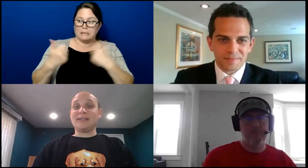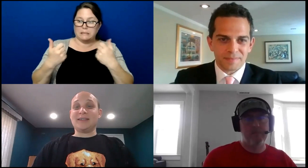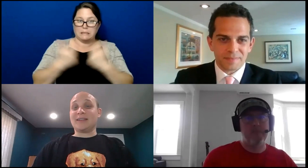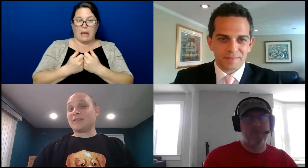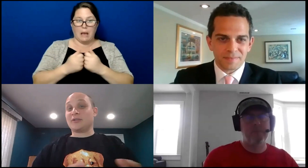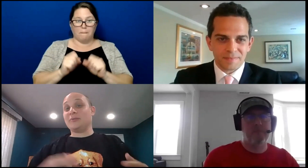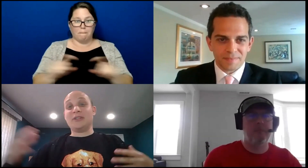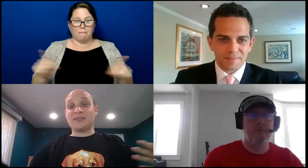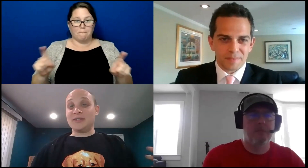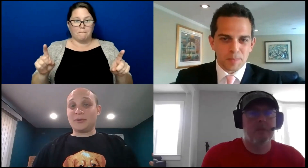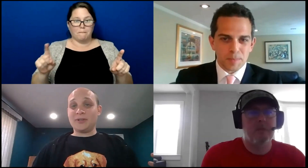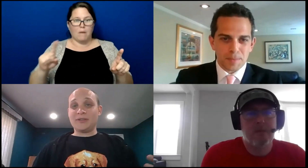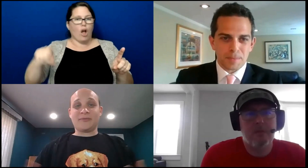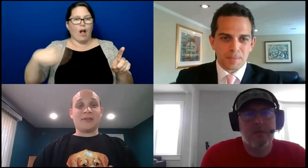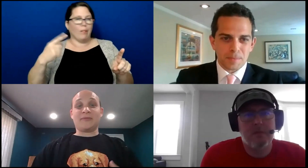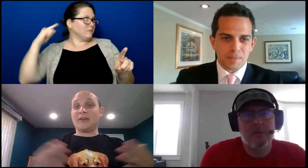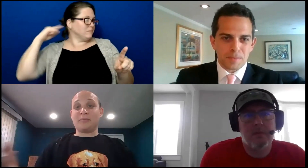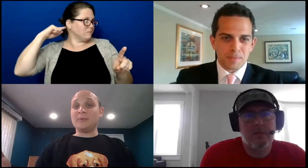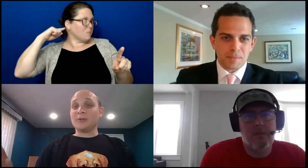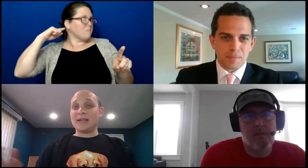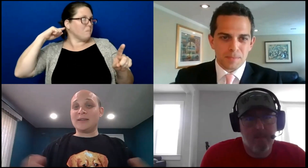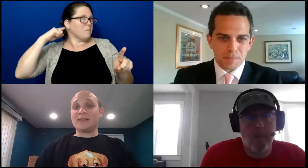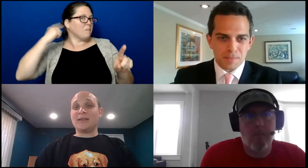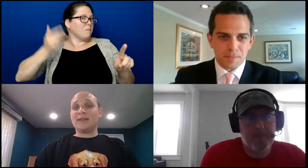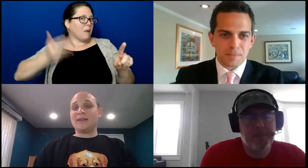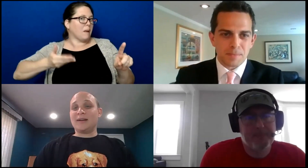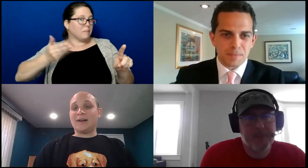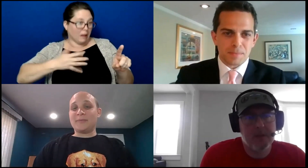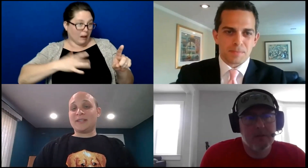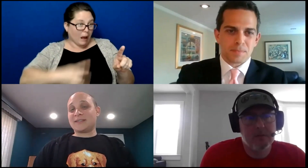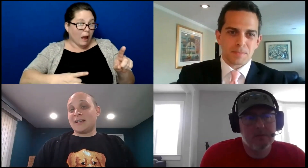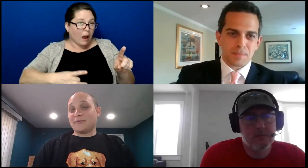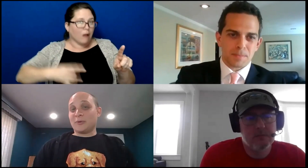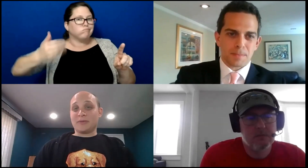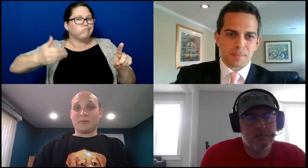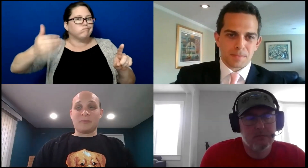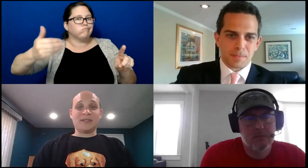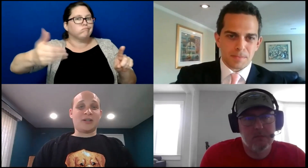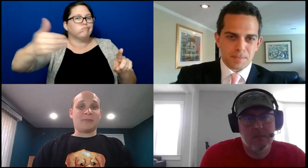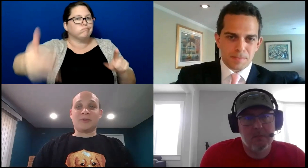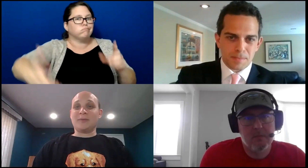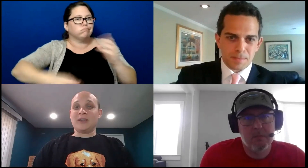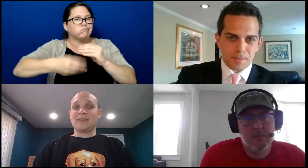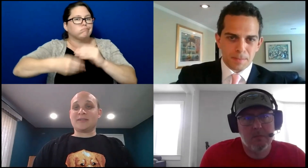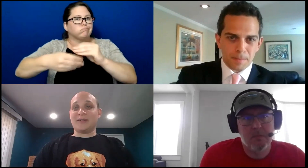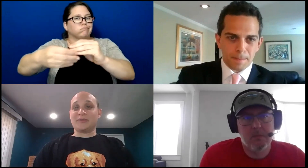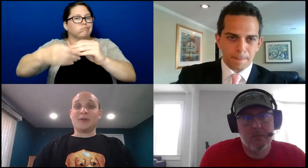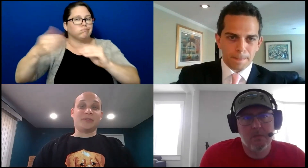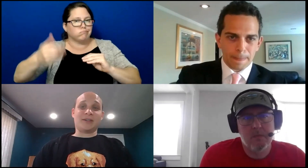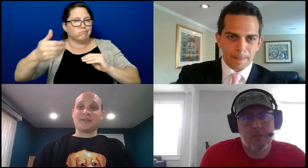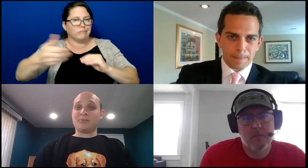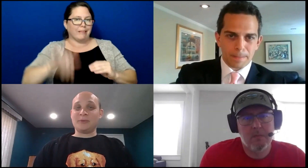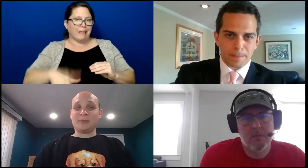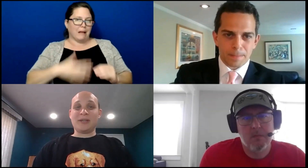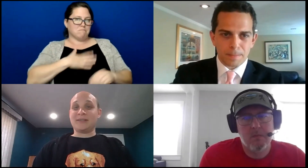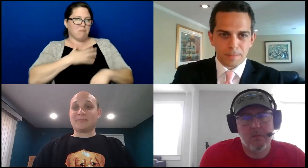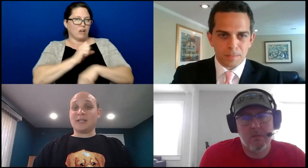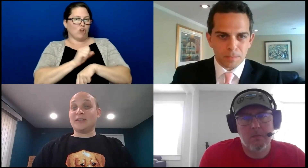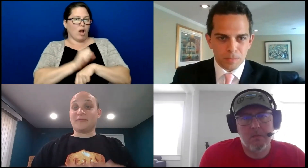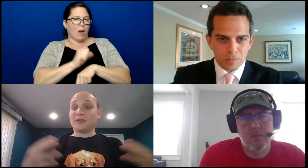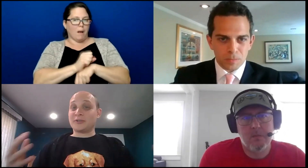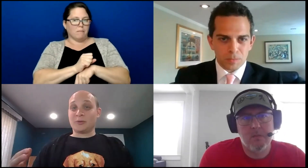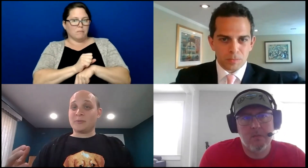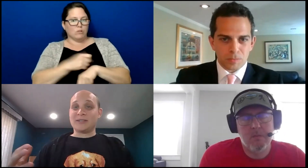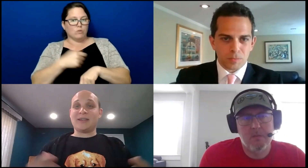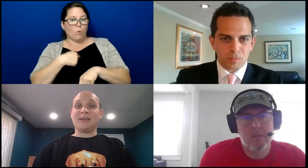or the idea that there could be a sequel if enough people like it. And that's kind of where my job will come in, is I'll go and talk to people who